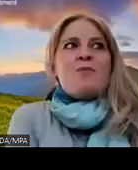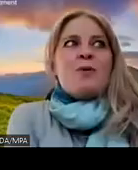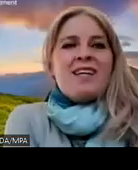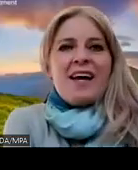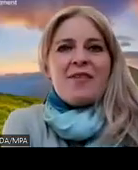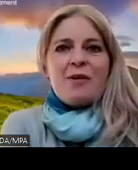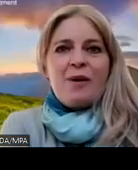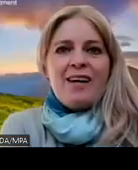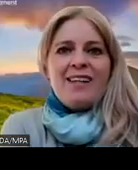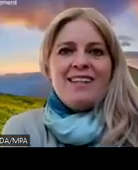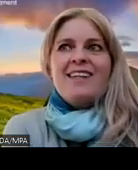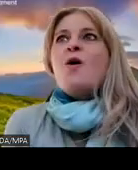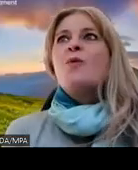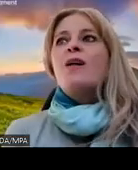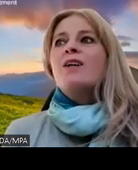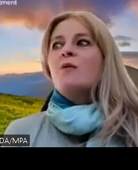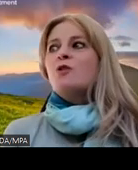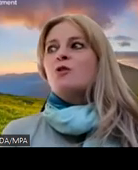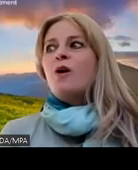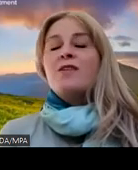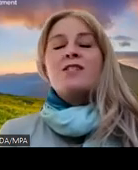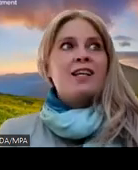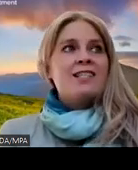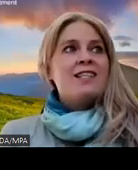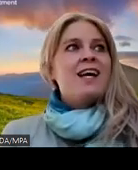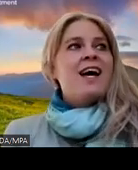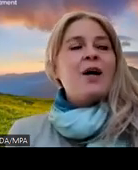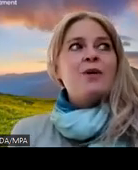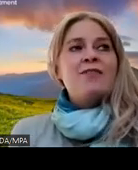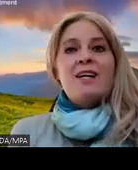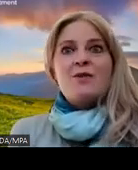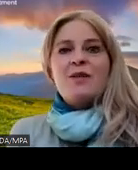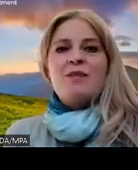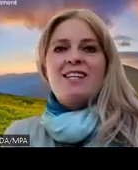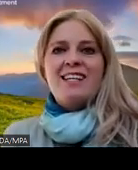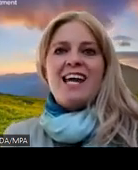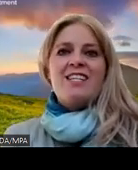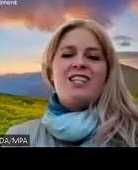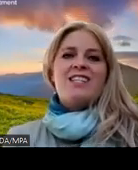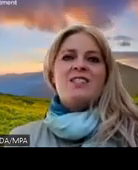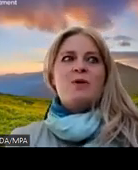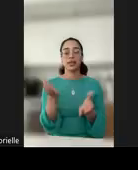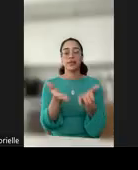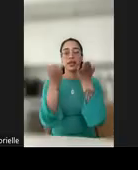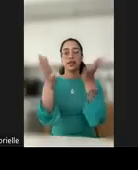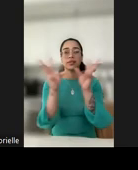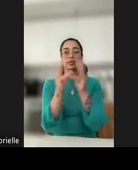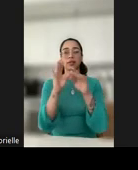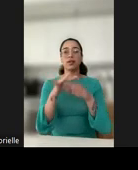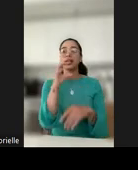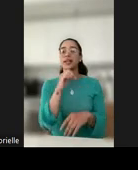Okay, good morning, everyone. Welcome to our second Equity Advisory Committee on Aging and Disability